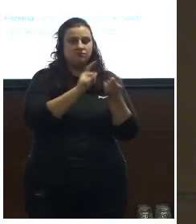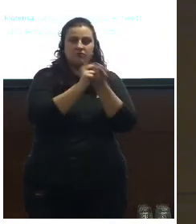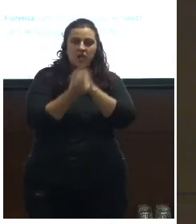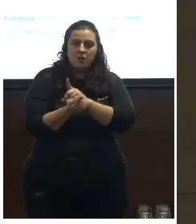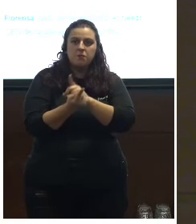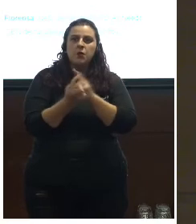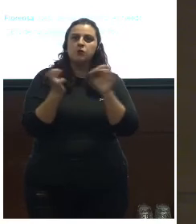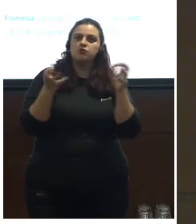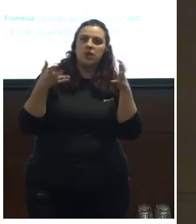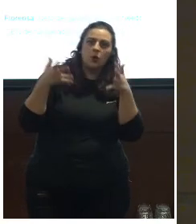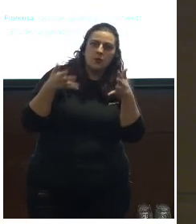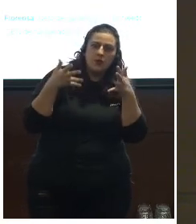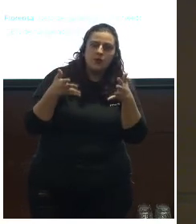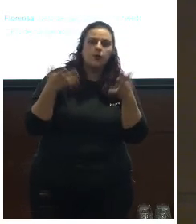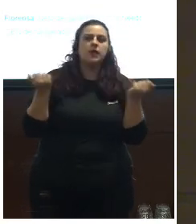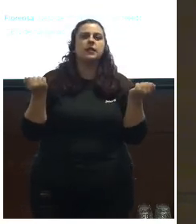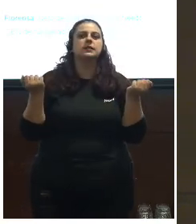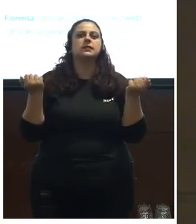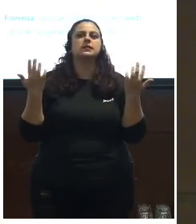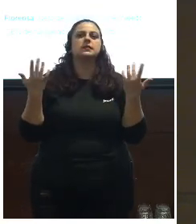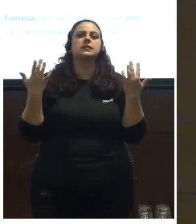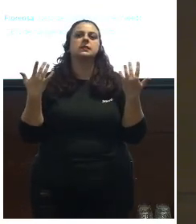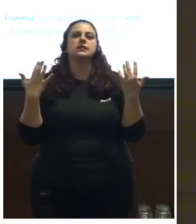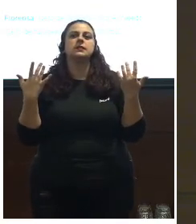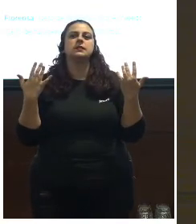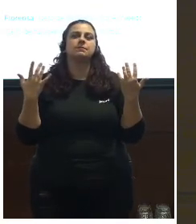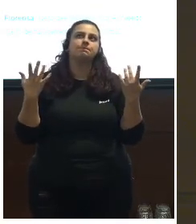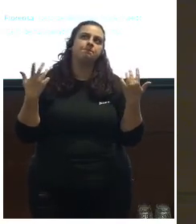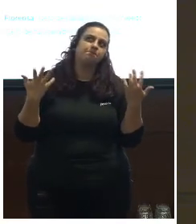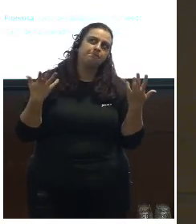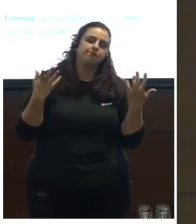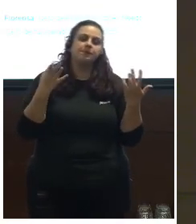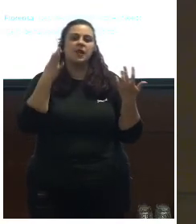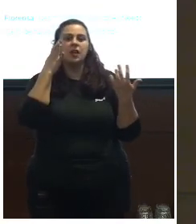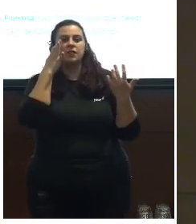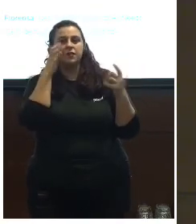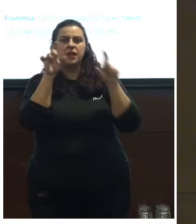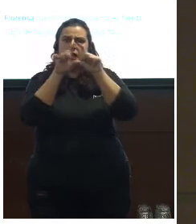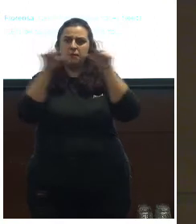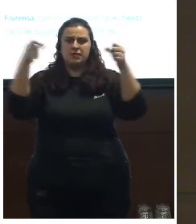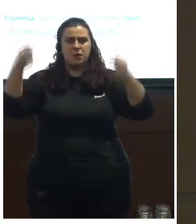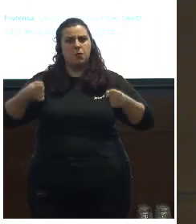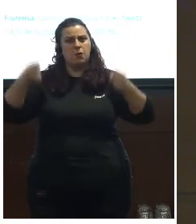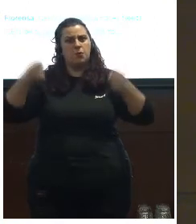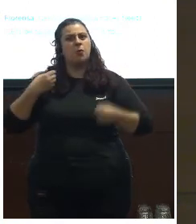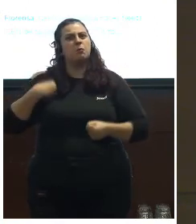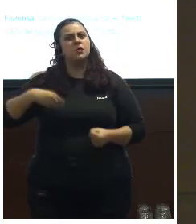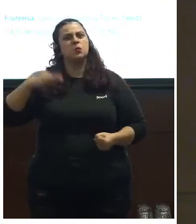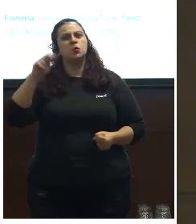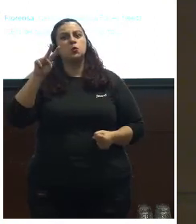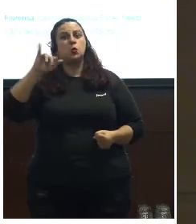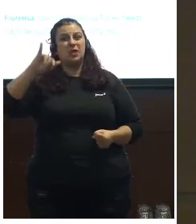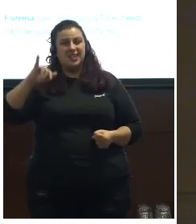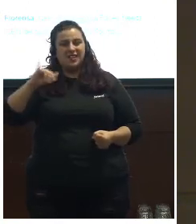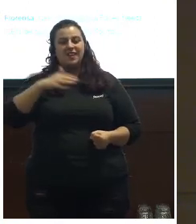also the bigger tour operators like TUI wants to go into accessible tourism, because now they think